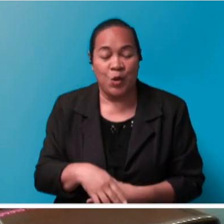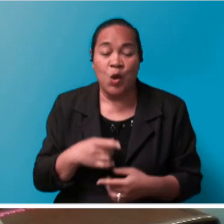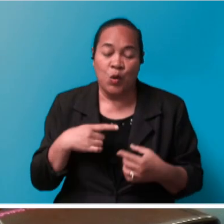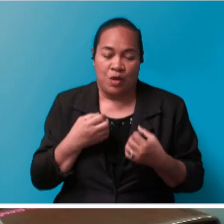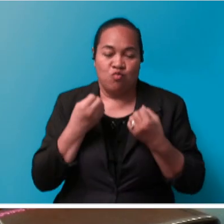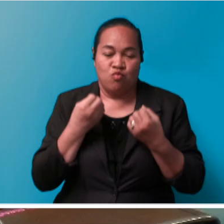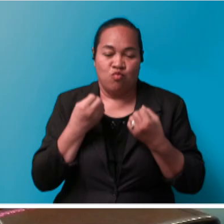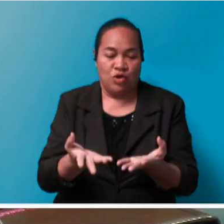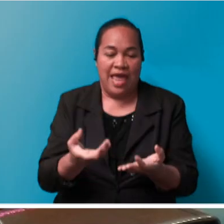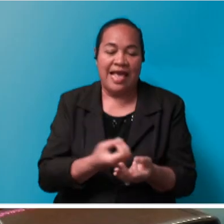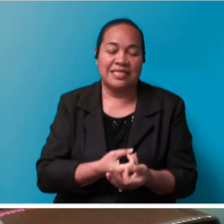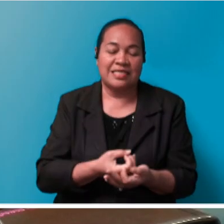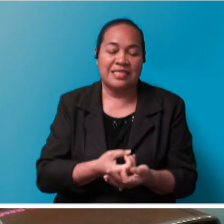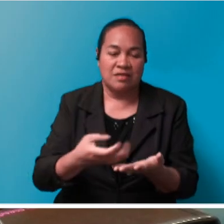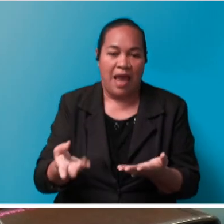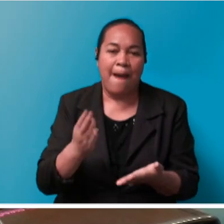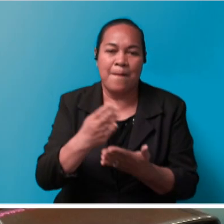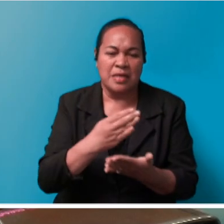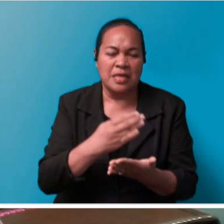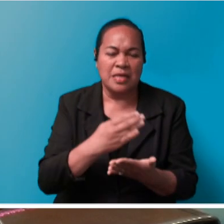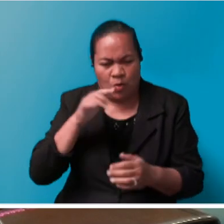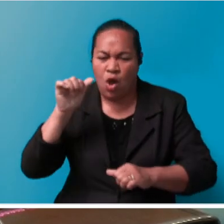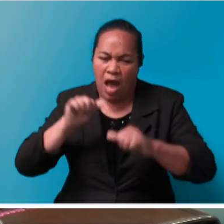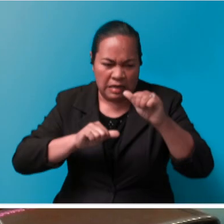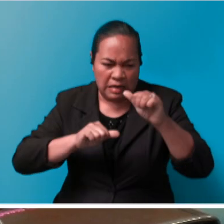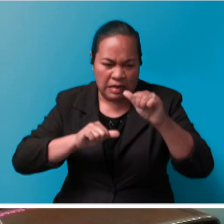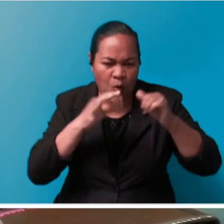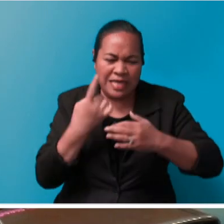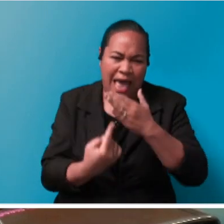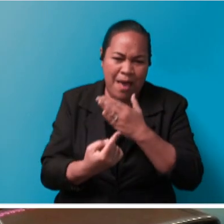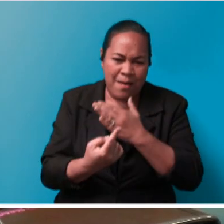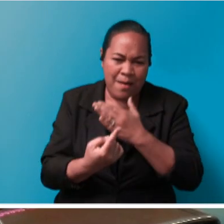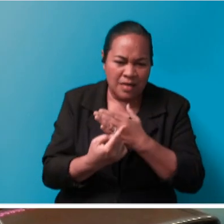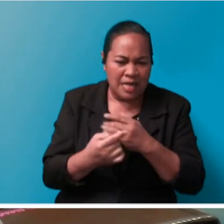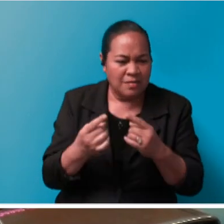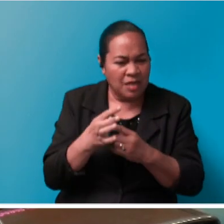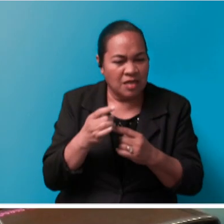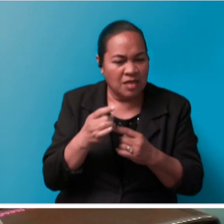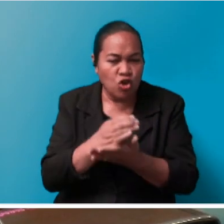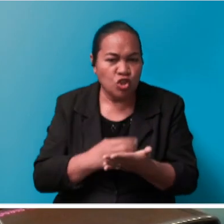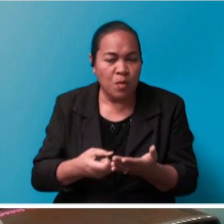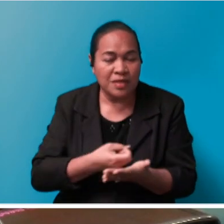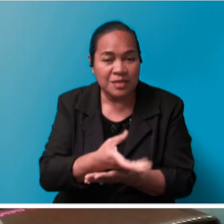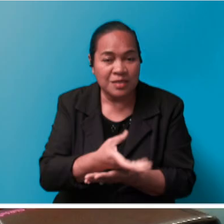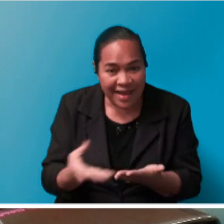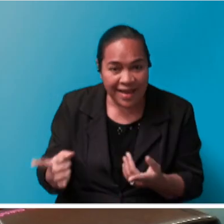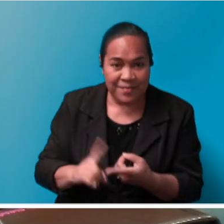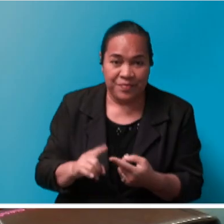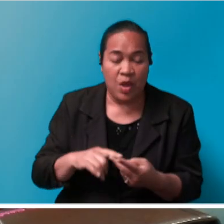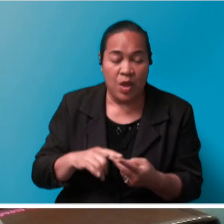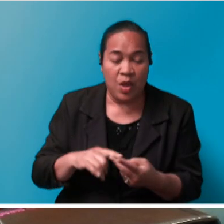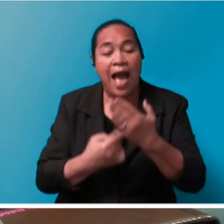expansionary budget, but we also assessed what was happening with respect to consumer spending, what was happening to the